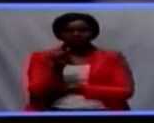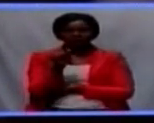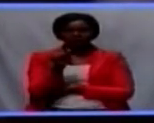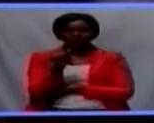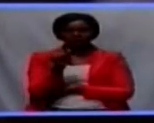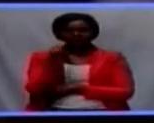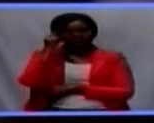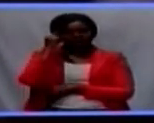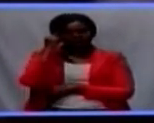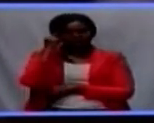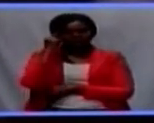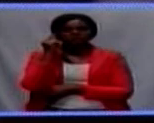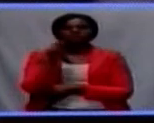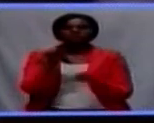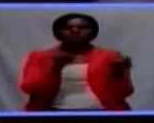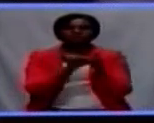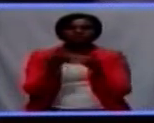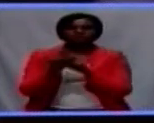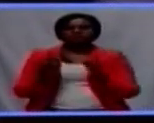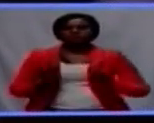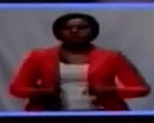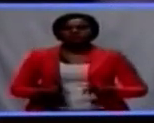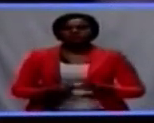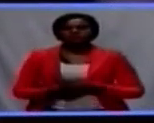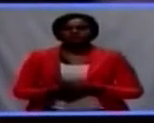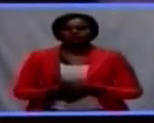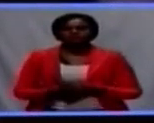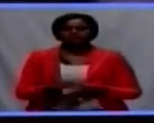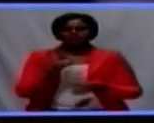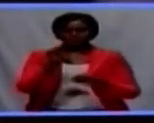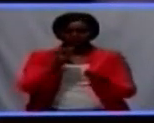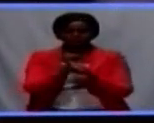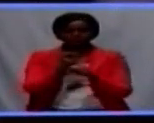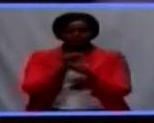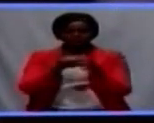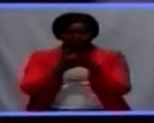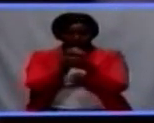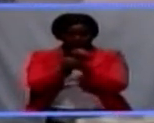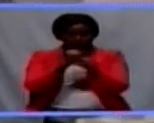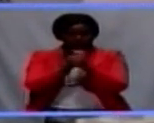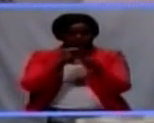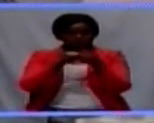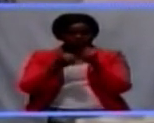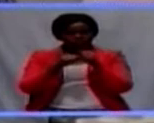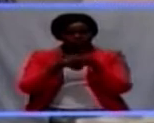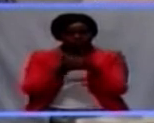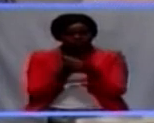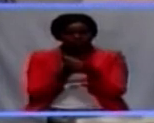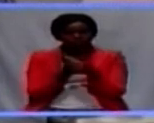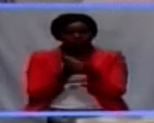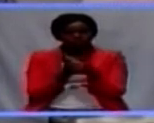I think you've also come under personal attack because of your work. How have you been able to deal with that? You're talking about social